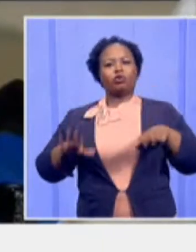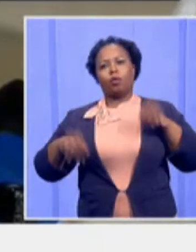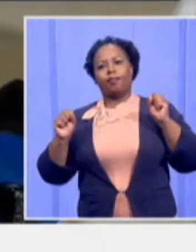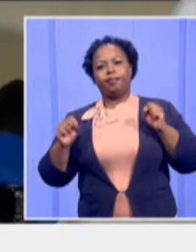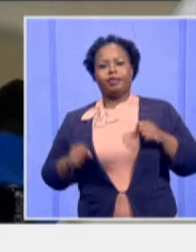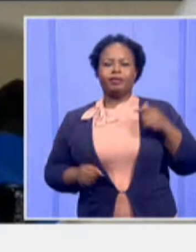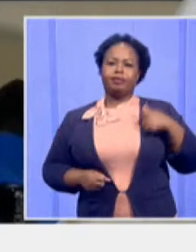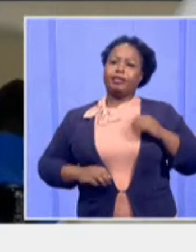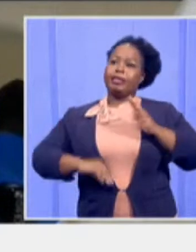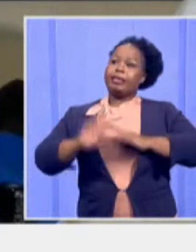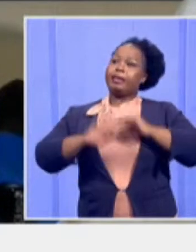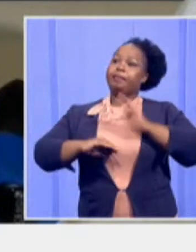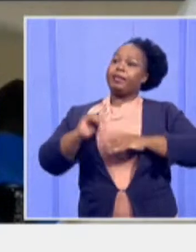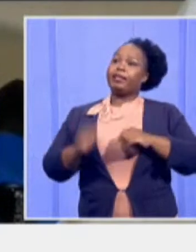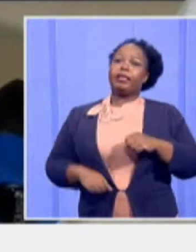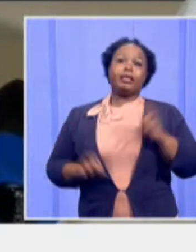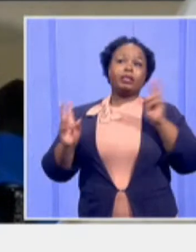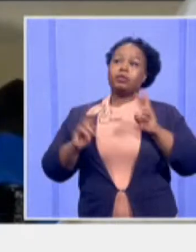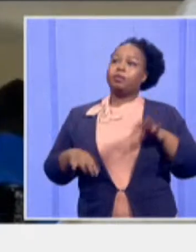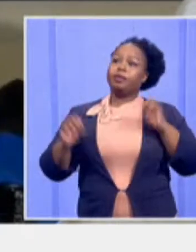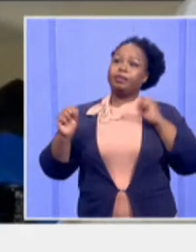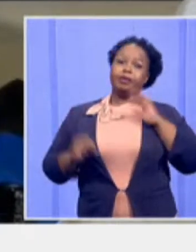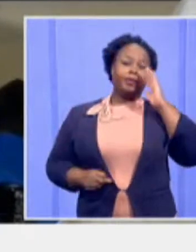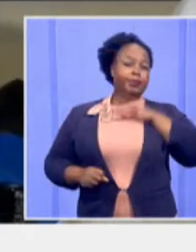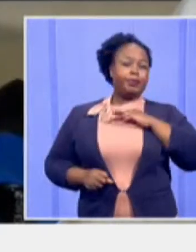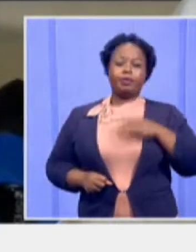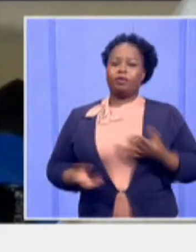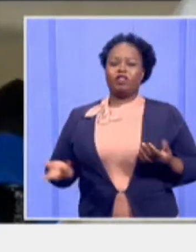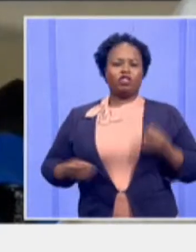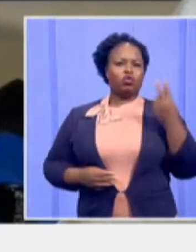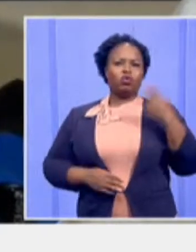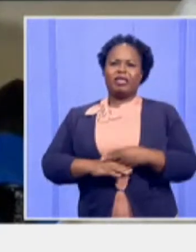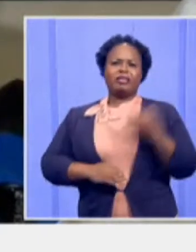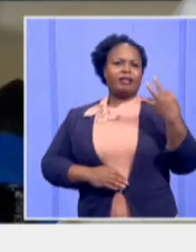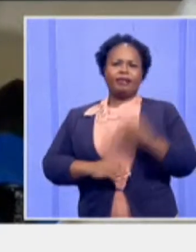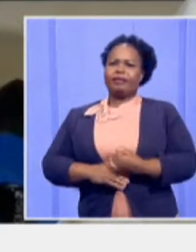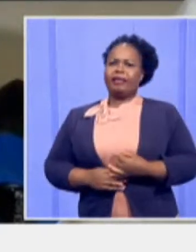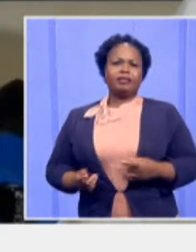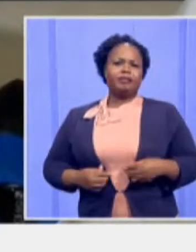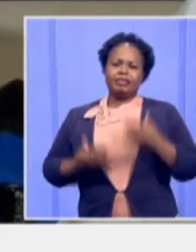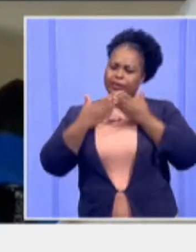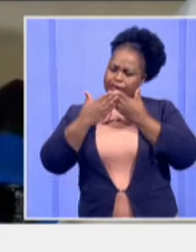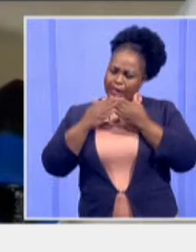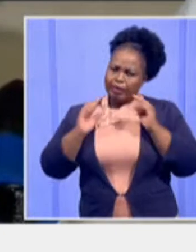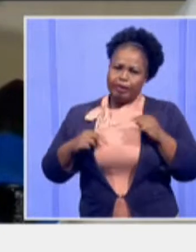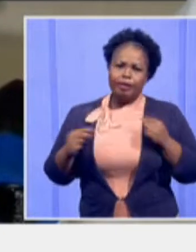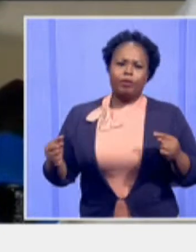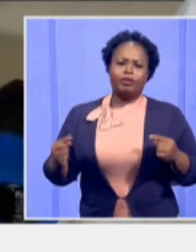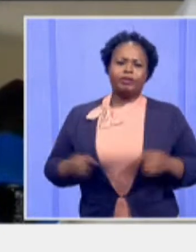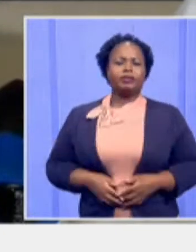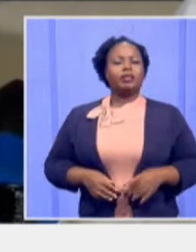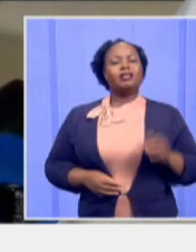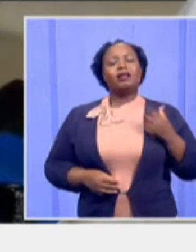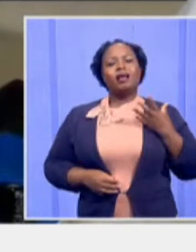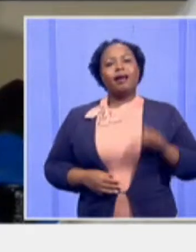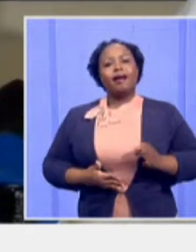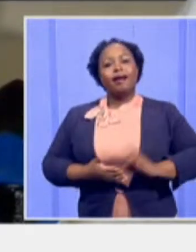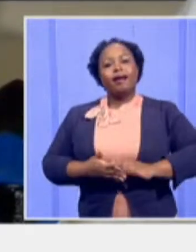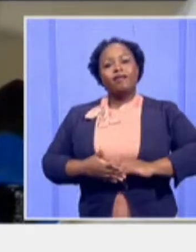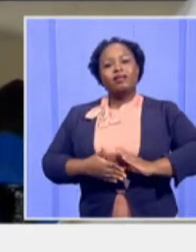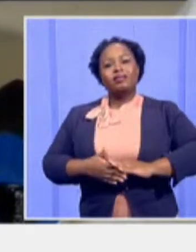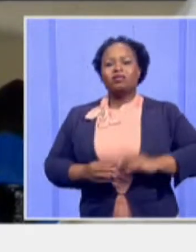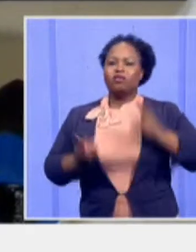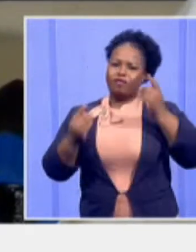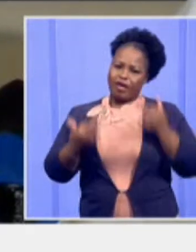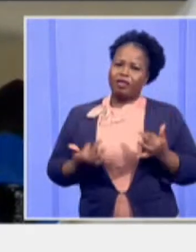in the building where there is no power for about 2 days or 3 days and I cannot study there. So there are reasons for